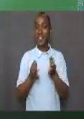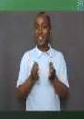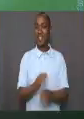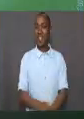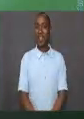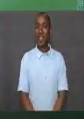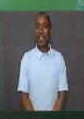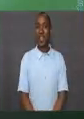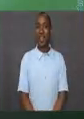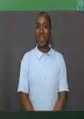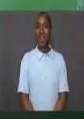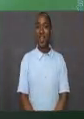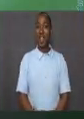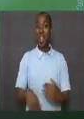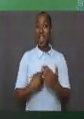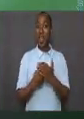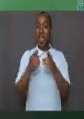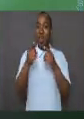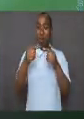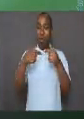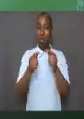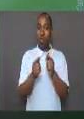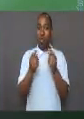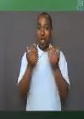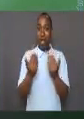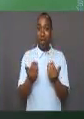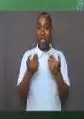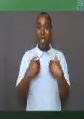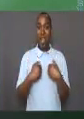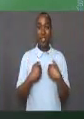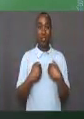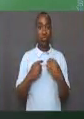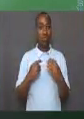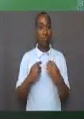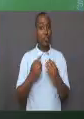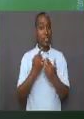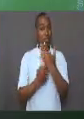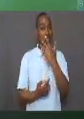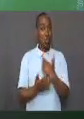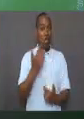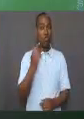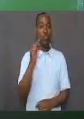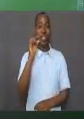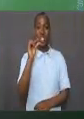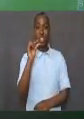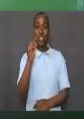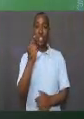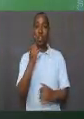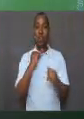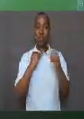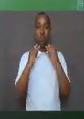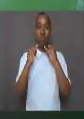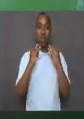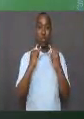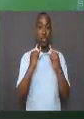When you are in your groups, start to discuss some of the information